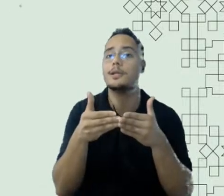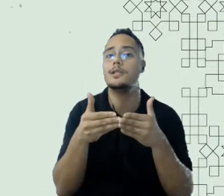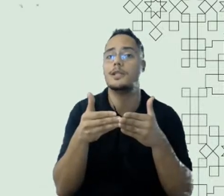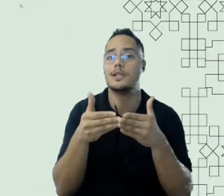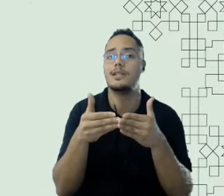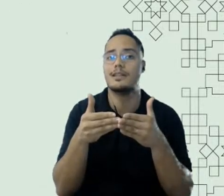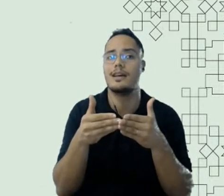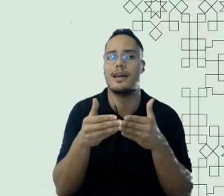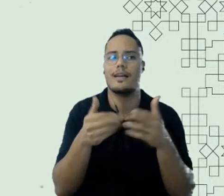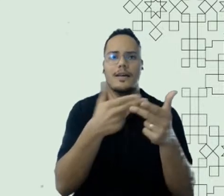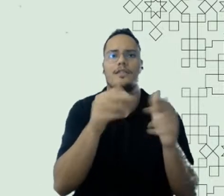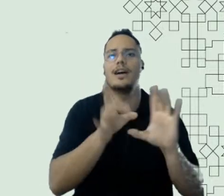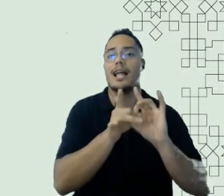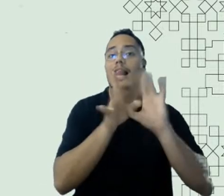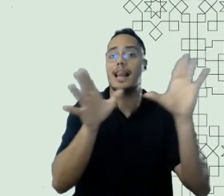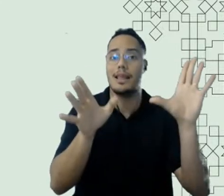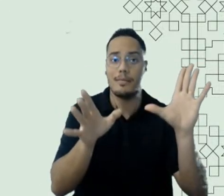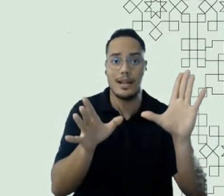legitimately, because it was